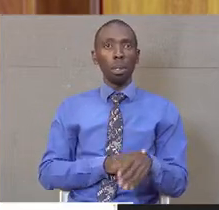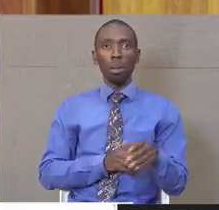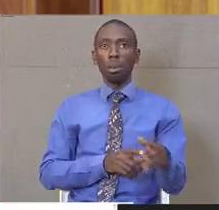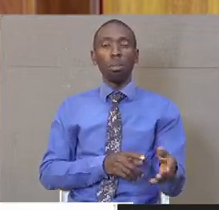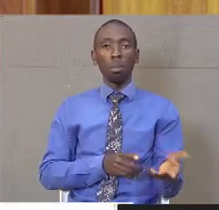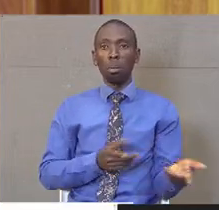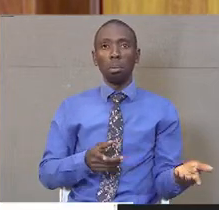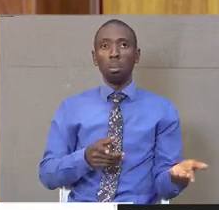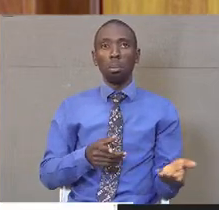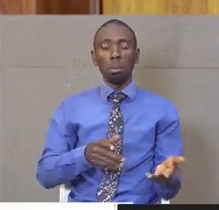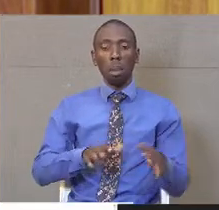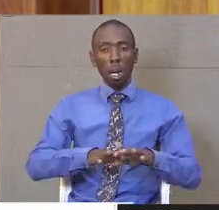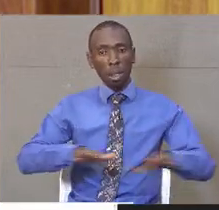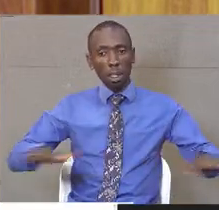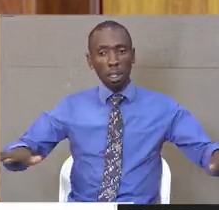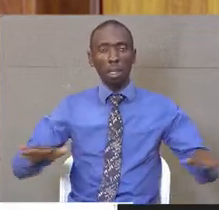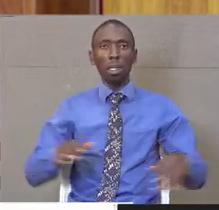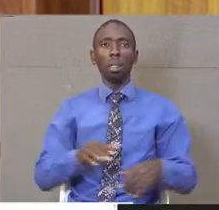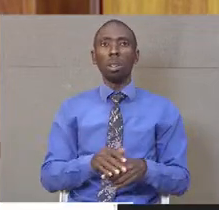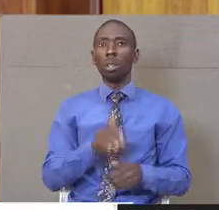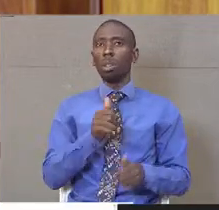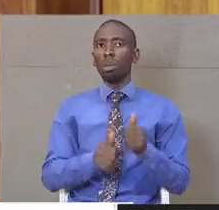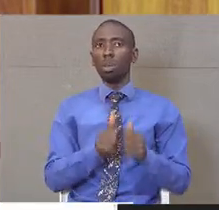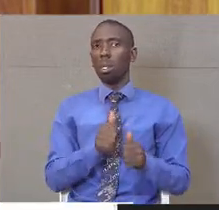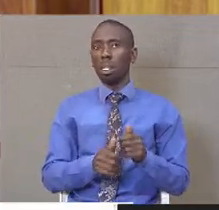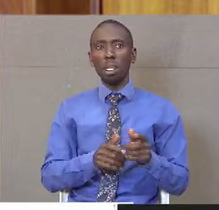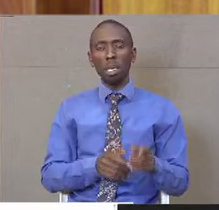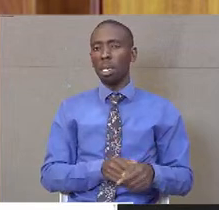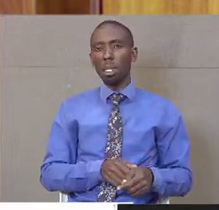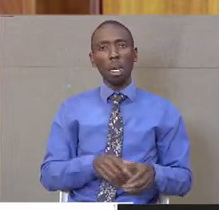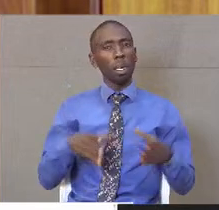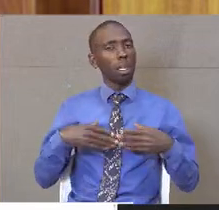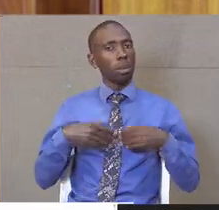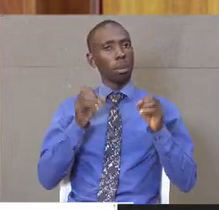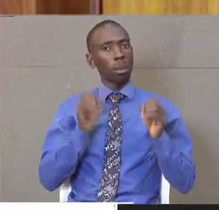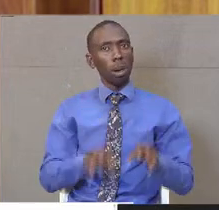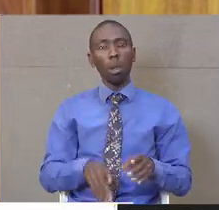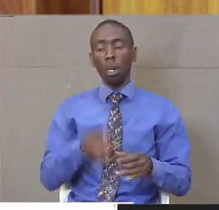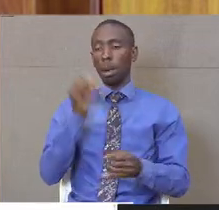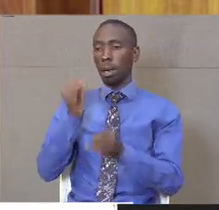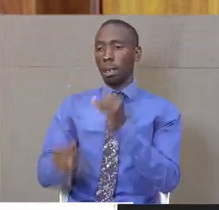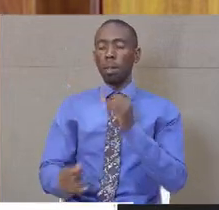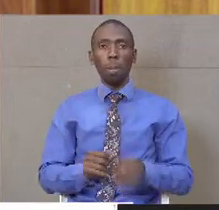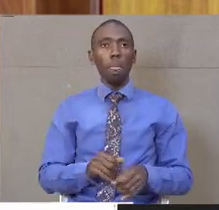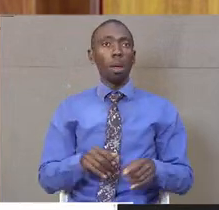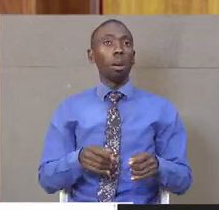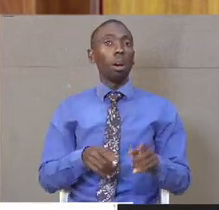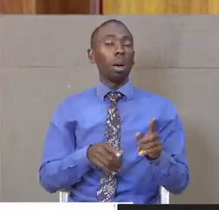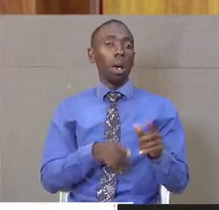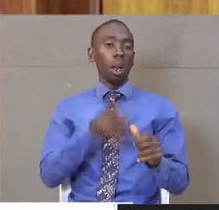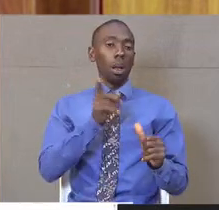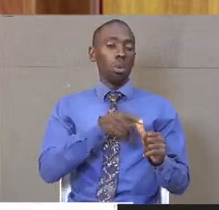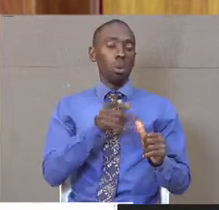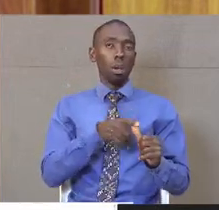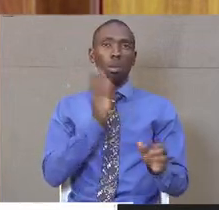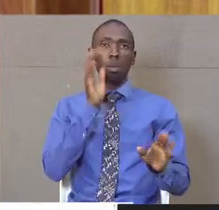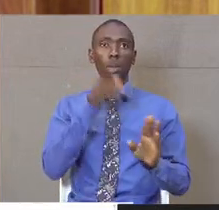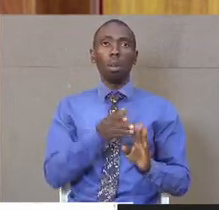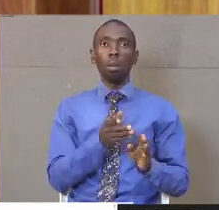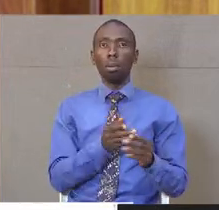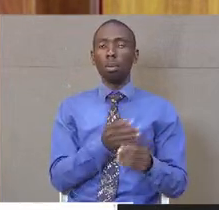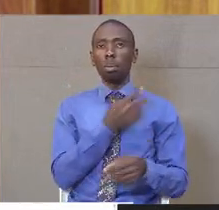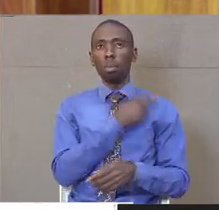on the mats, and which is very unacceptable. Lastly, Arua Referral Hospital does not only serve the...